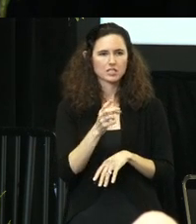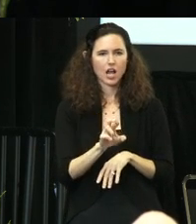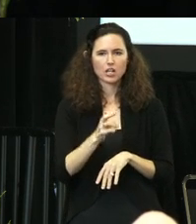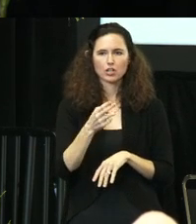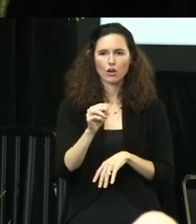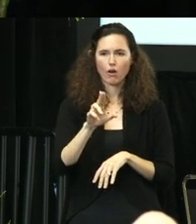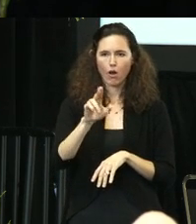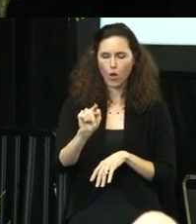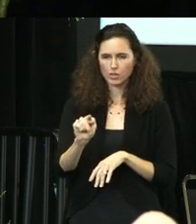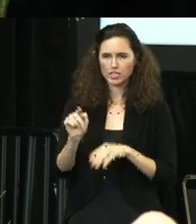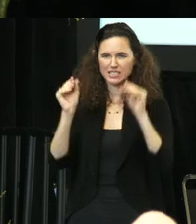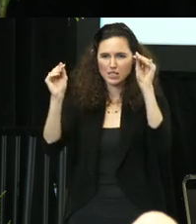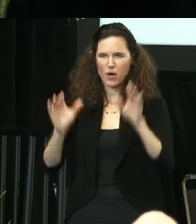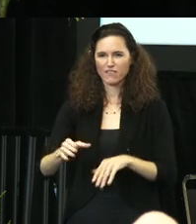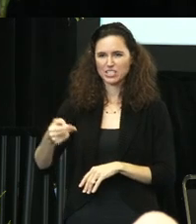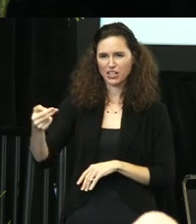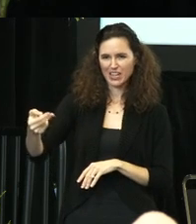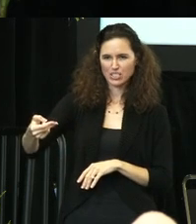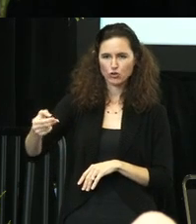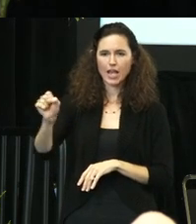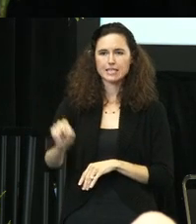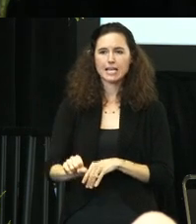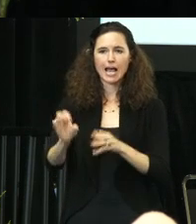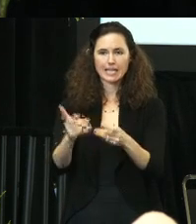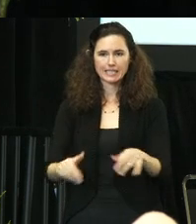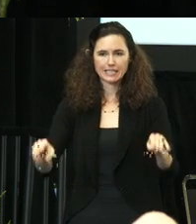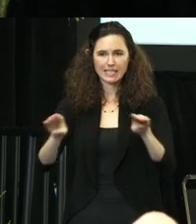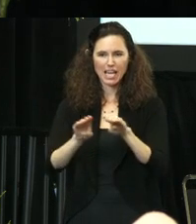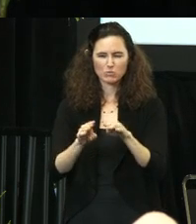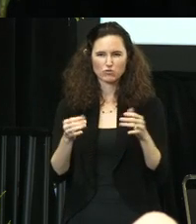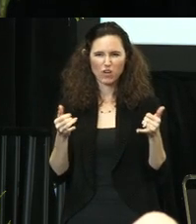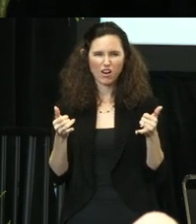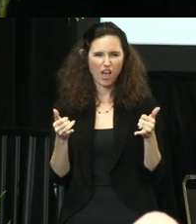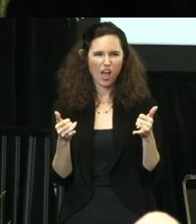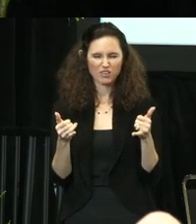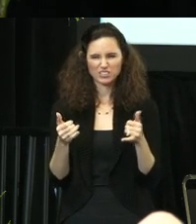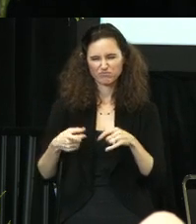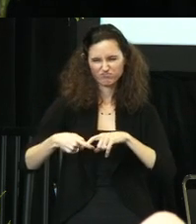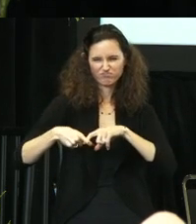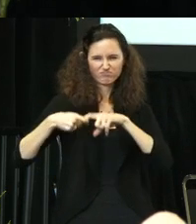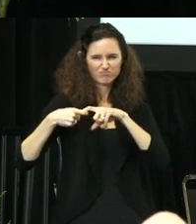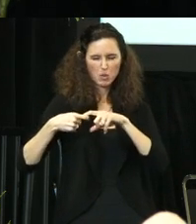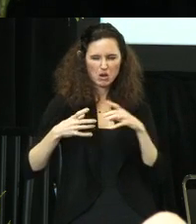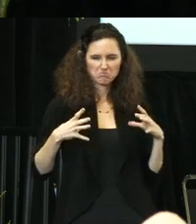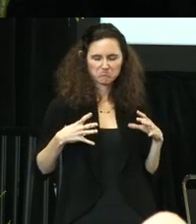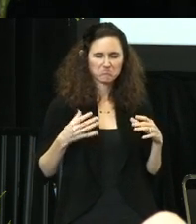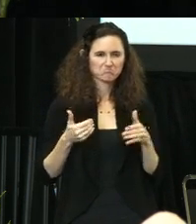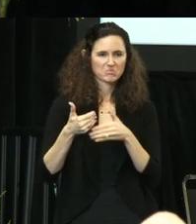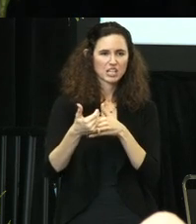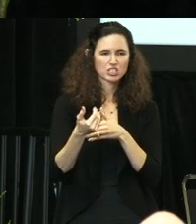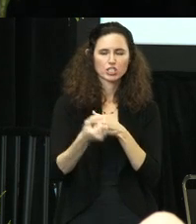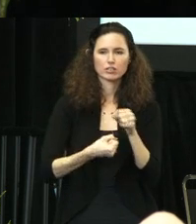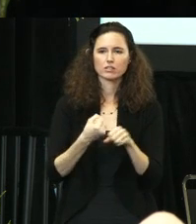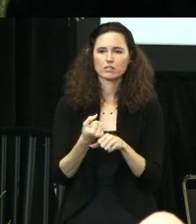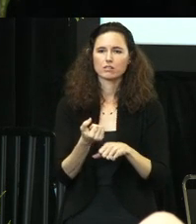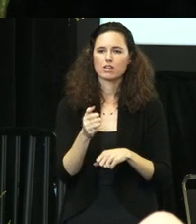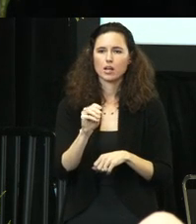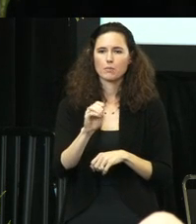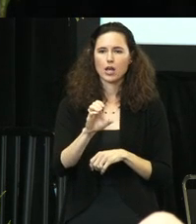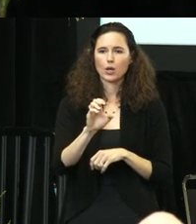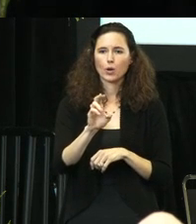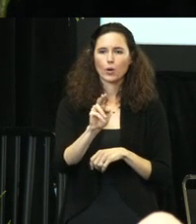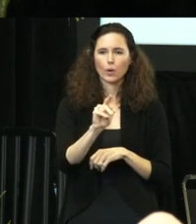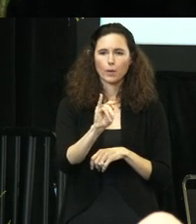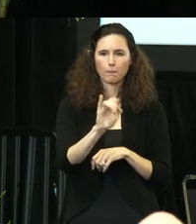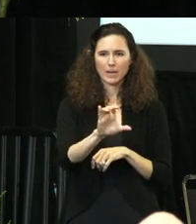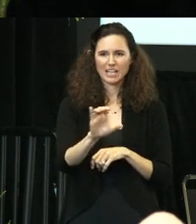Holt, who's professor of history at South and is on sabbatical this next year. Dr. Maureen McCormick, professor of history